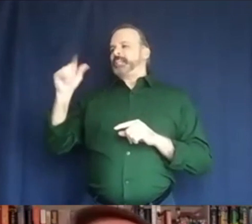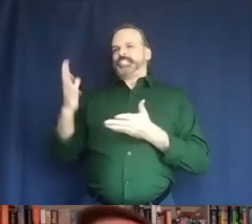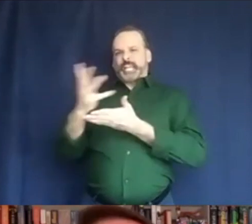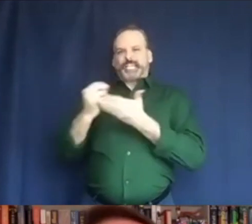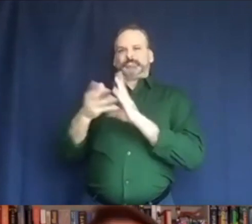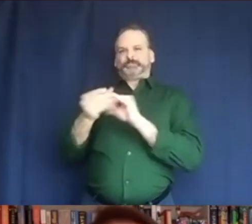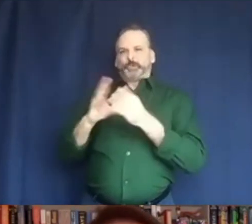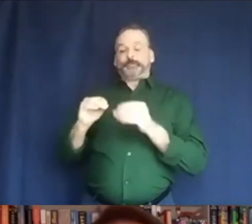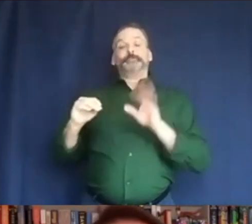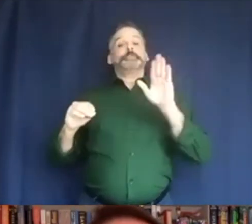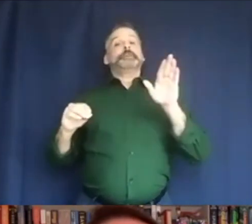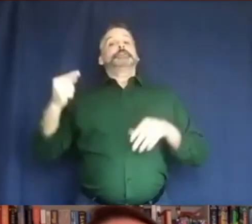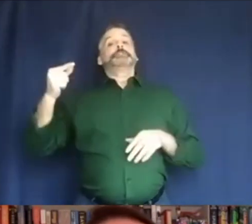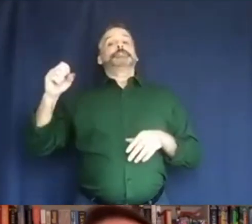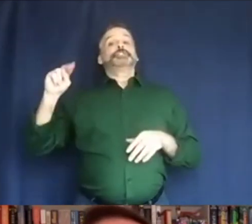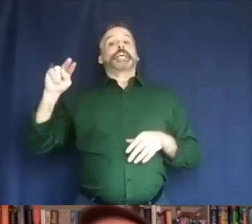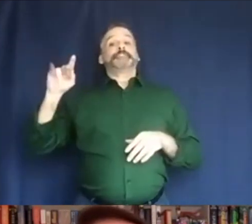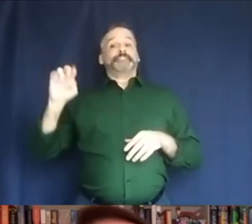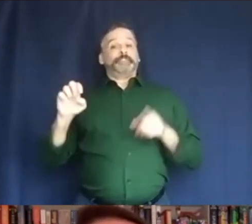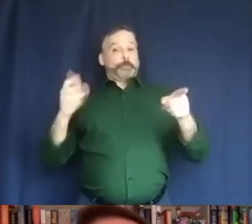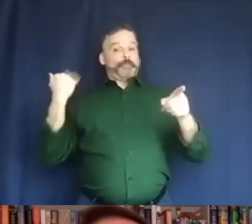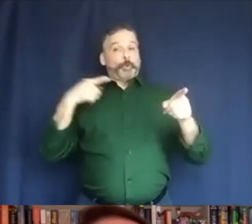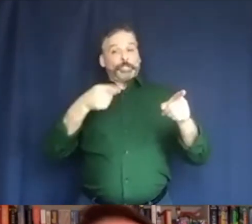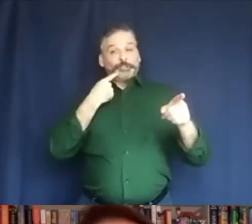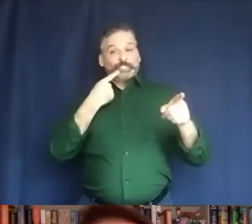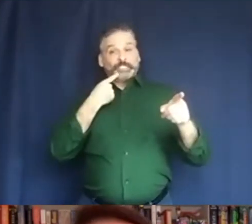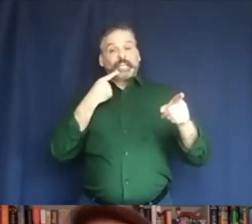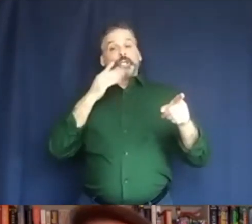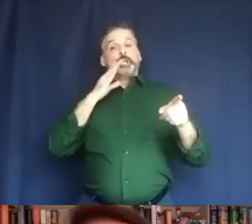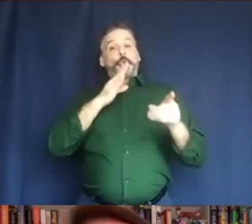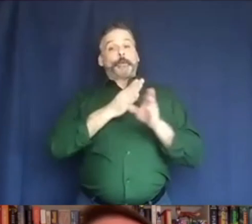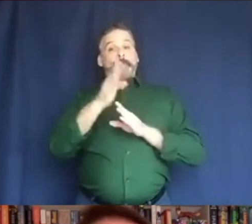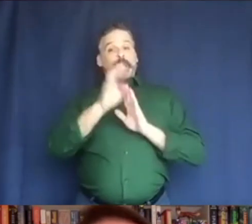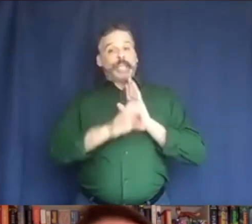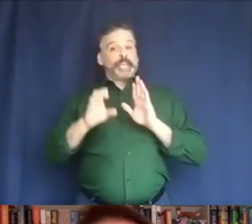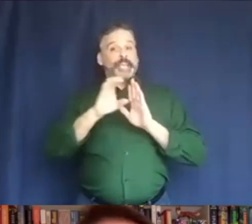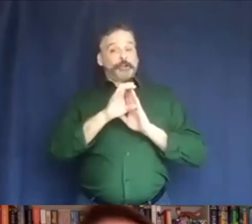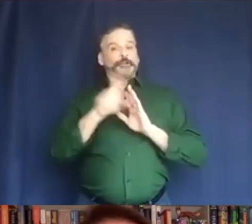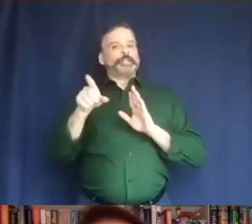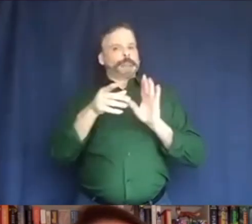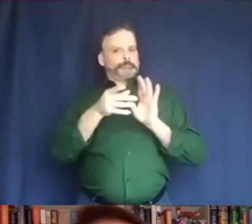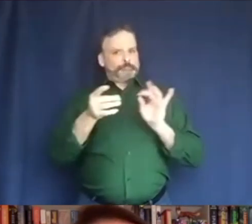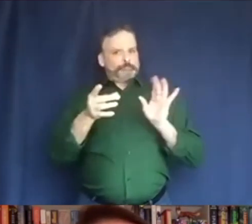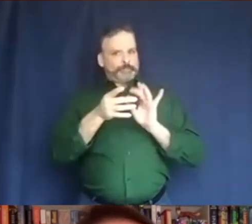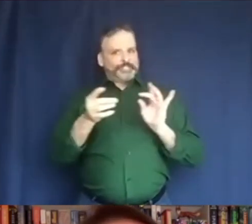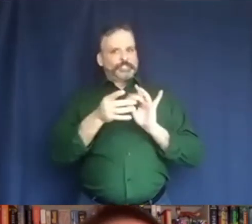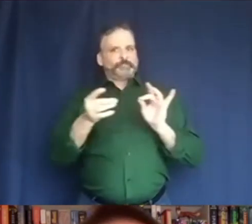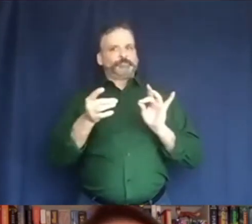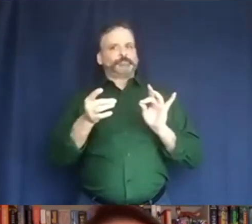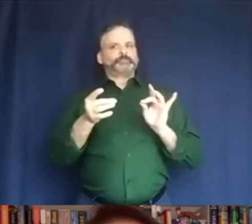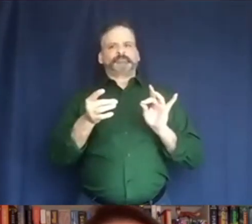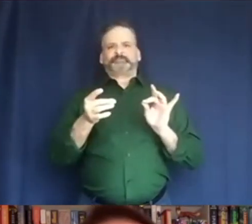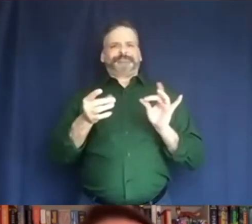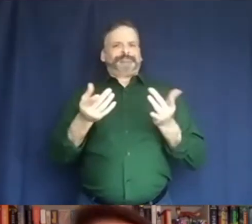earlier you touched a little on the fact that your main character is someone who's mentioned, you know, very